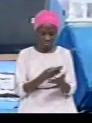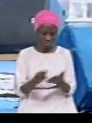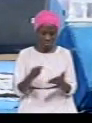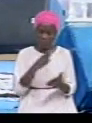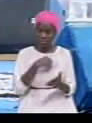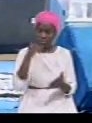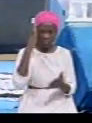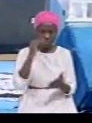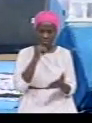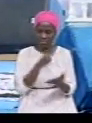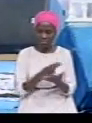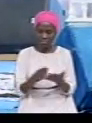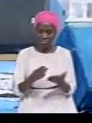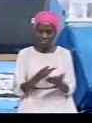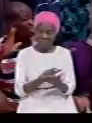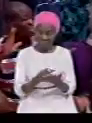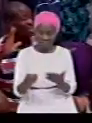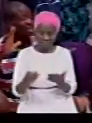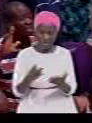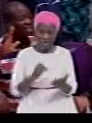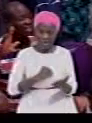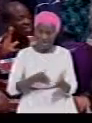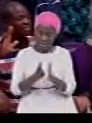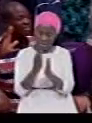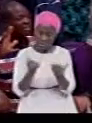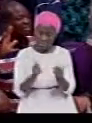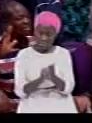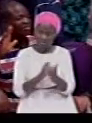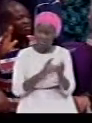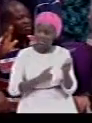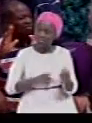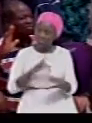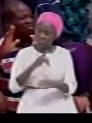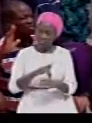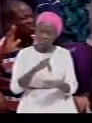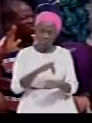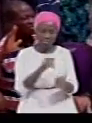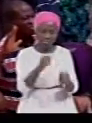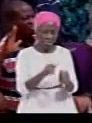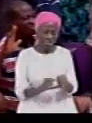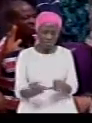I'm asking now, Lord, touch everyone in Jesus' name.